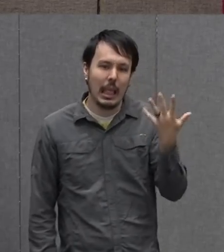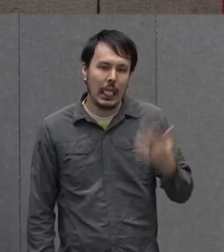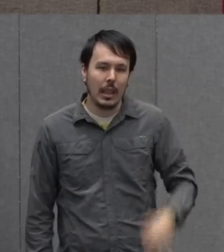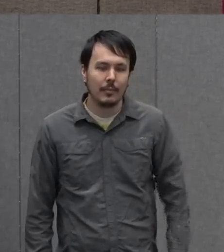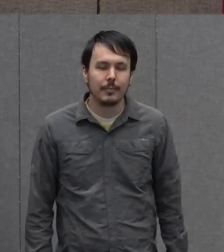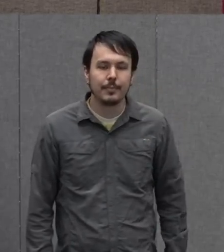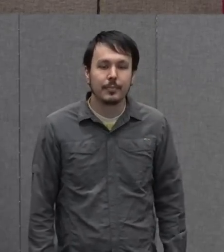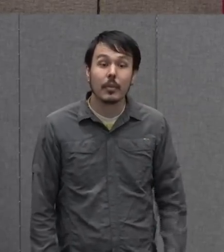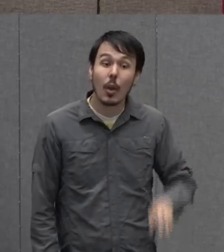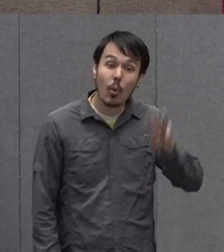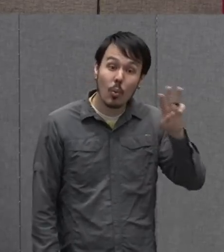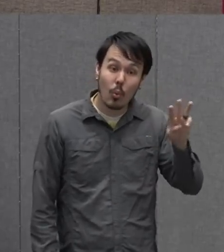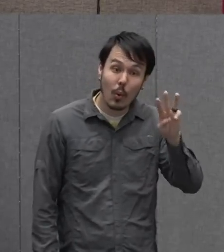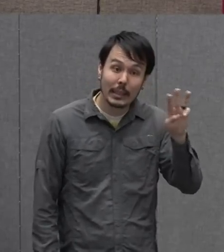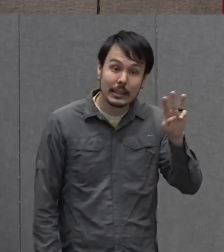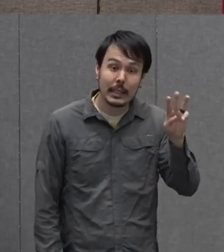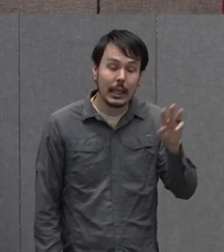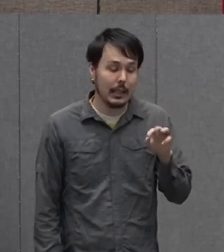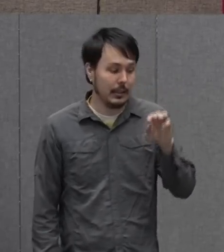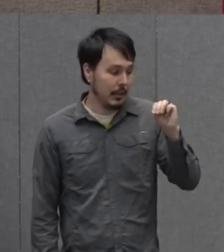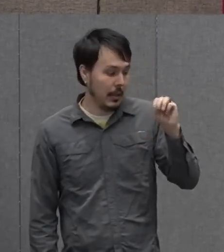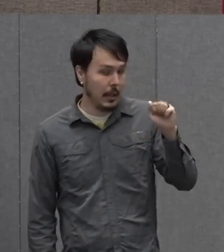Wednesday is May 6th.